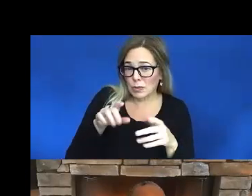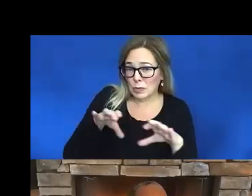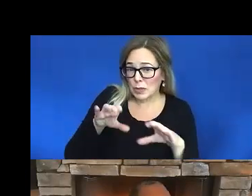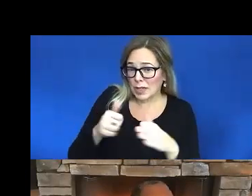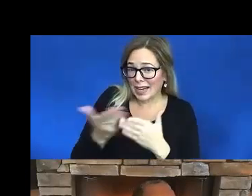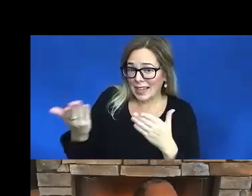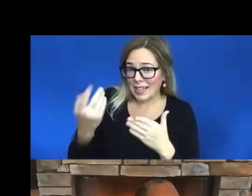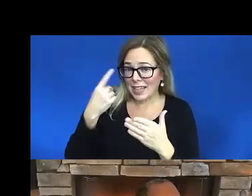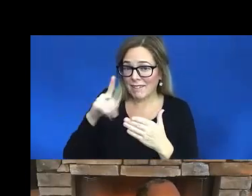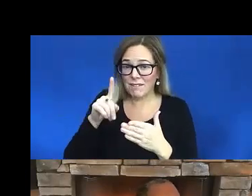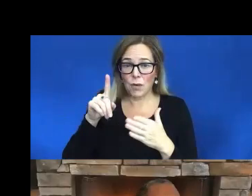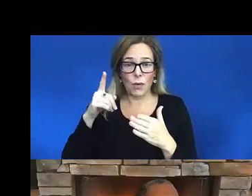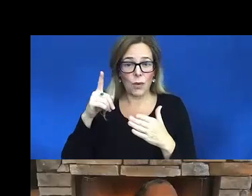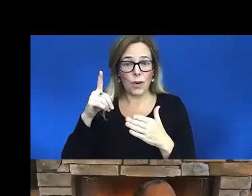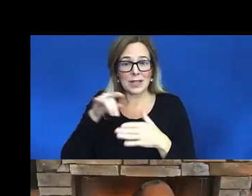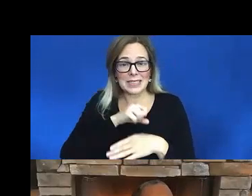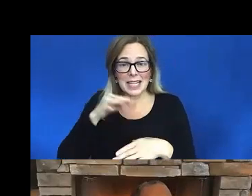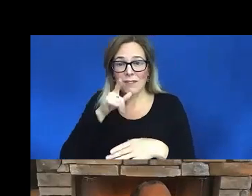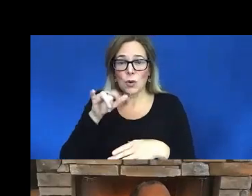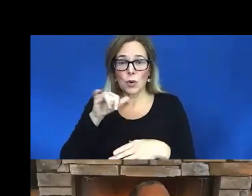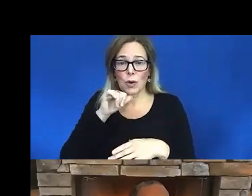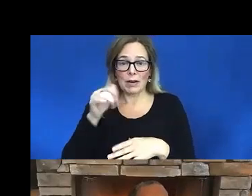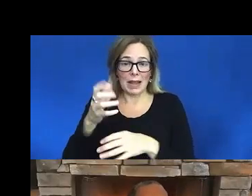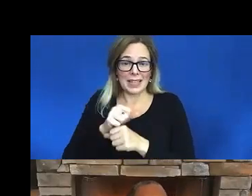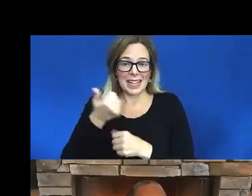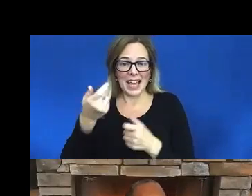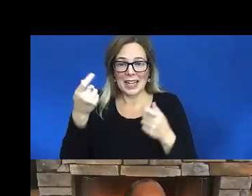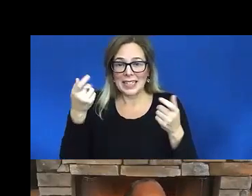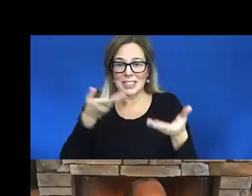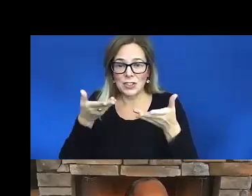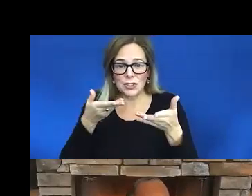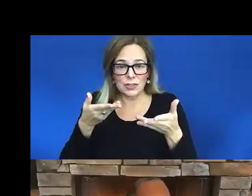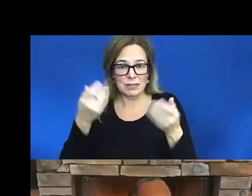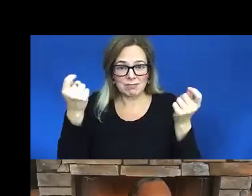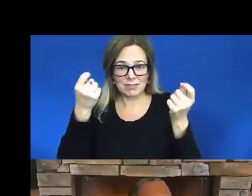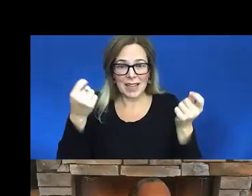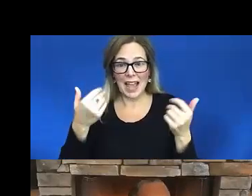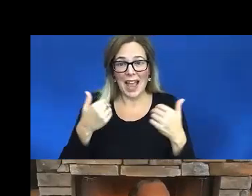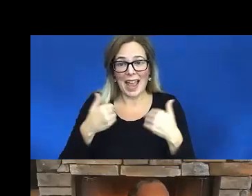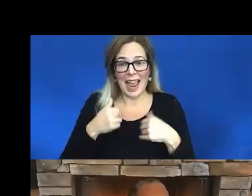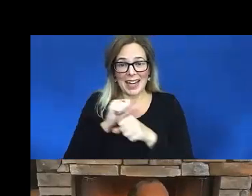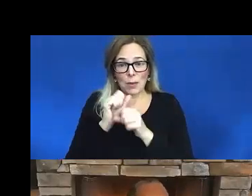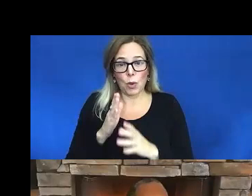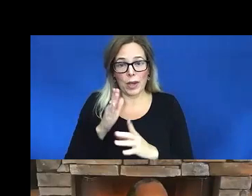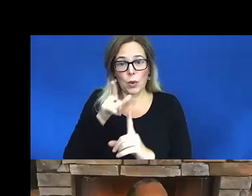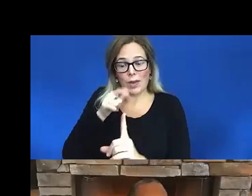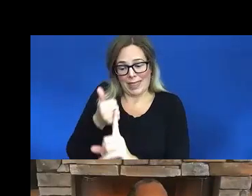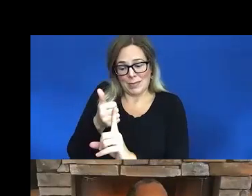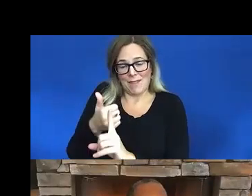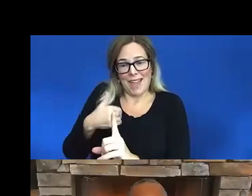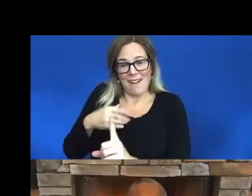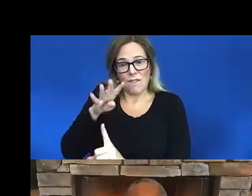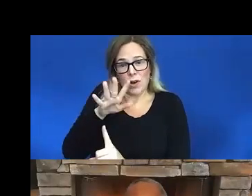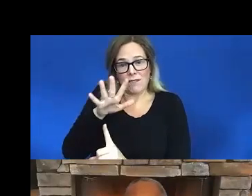economic recovery? I had an employee with 45 years of service, and I want to be sure that they are recognized with a service